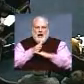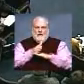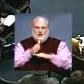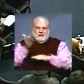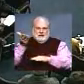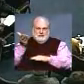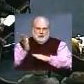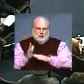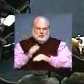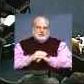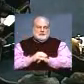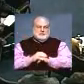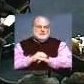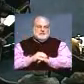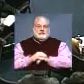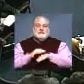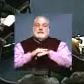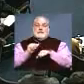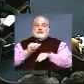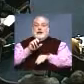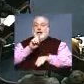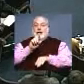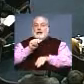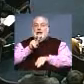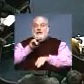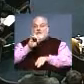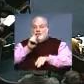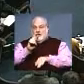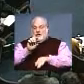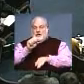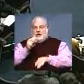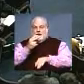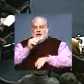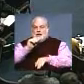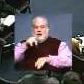speaker. David Shipley, please.